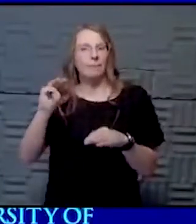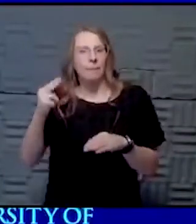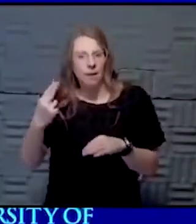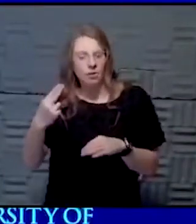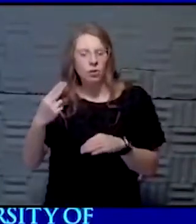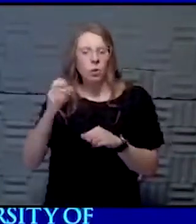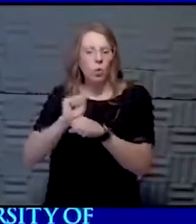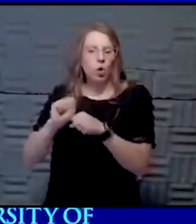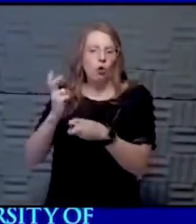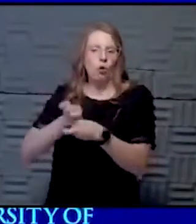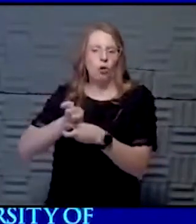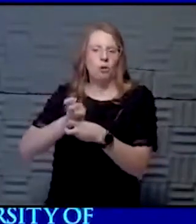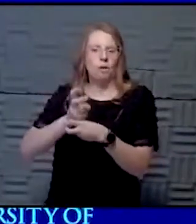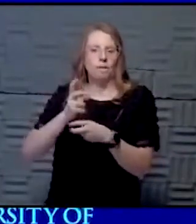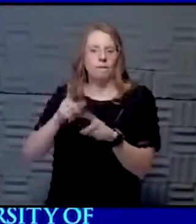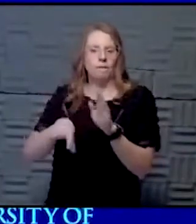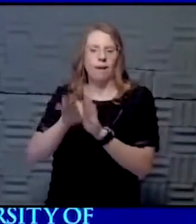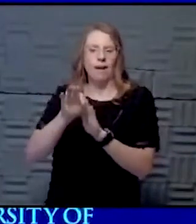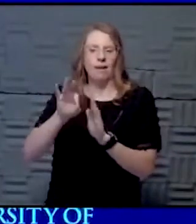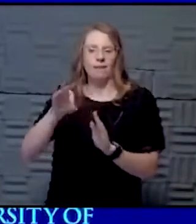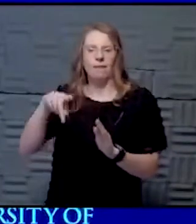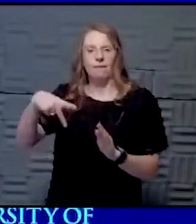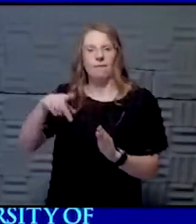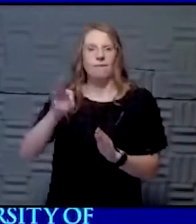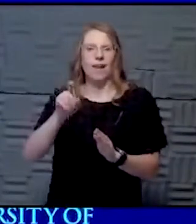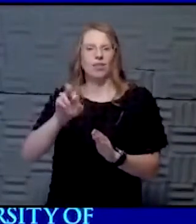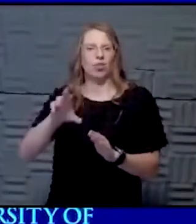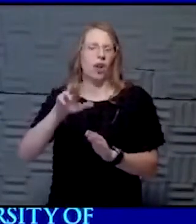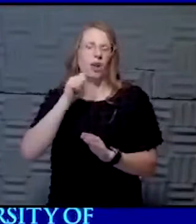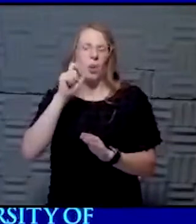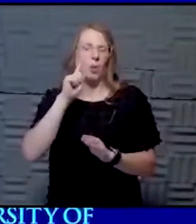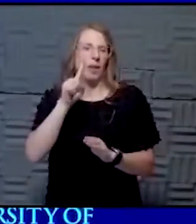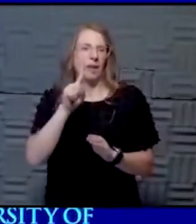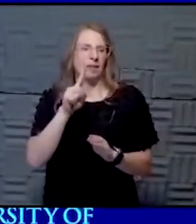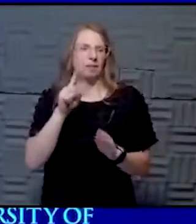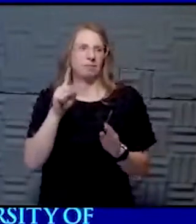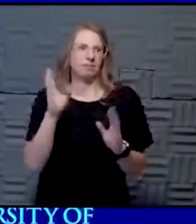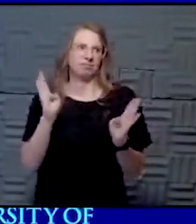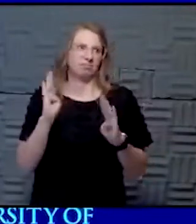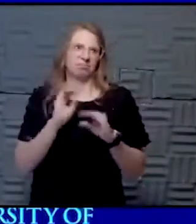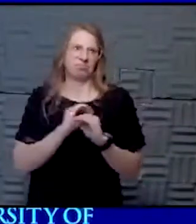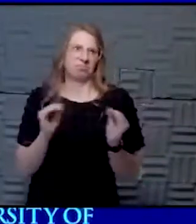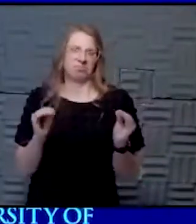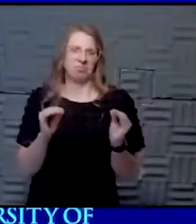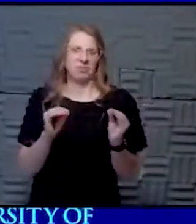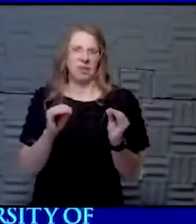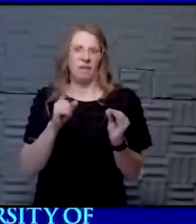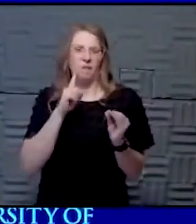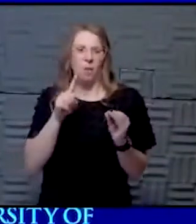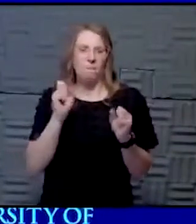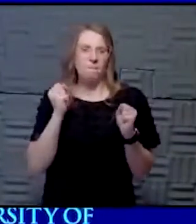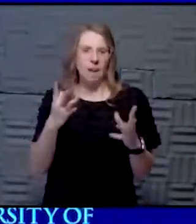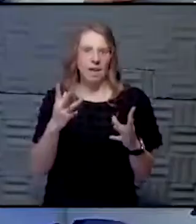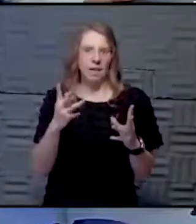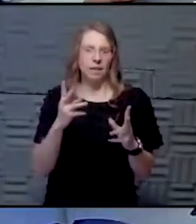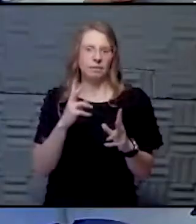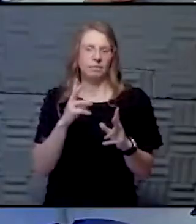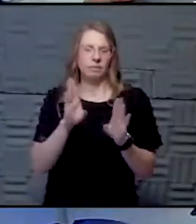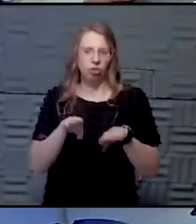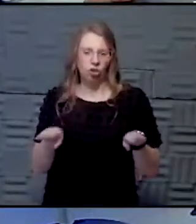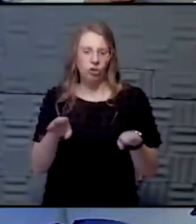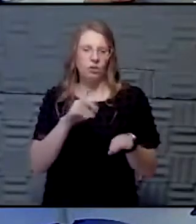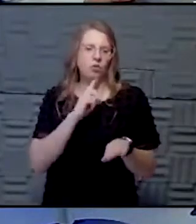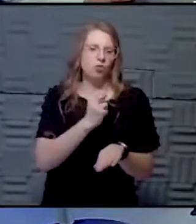Pfizer vaccine. I don't think we're going to have a problem handling the influx of 12 to 16-year-olds. Yeah. In fact, I would love to have that problem, so bring it on. Yep.